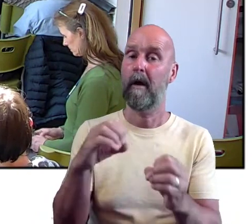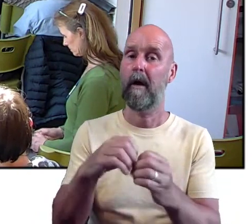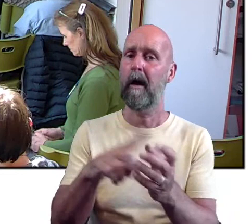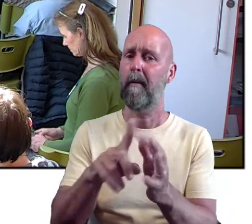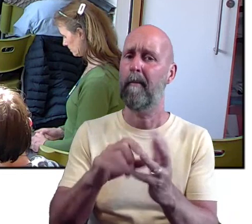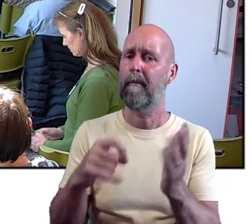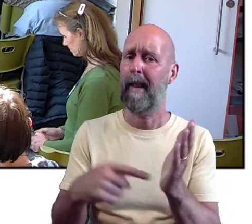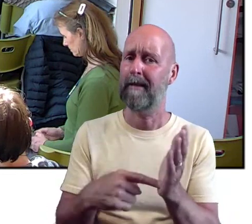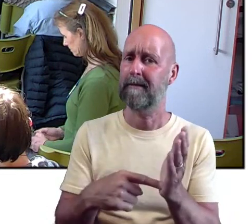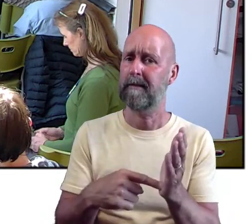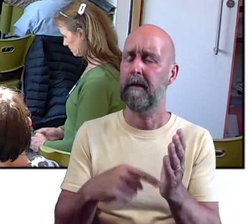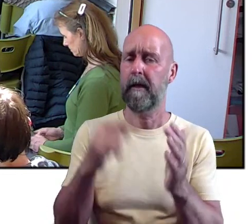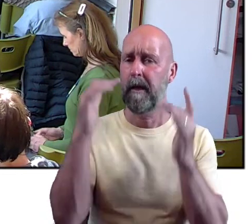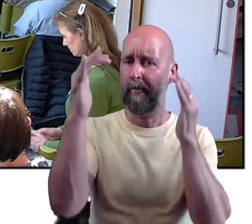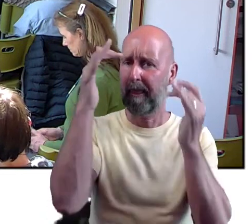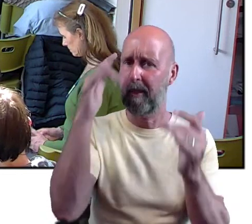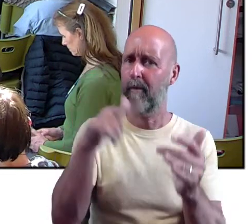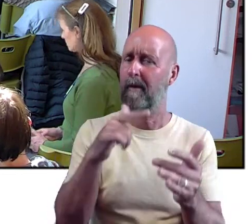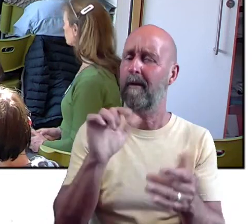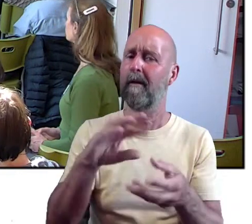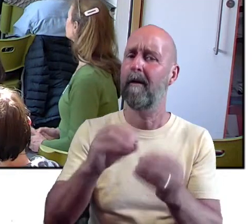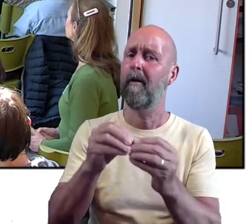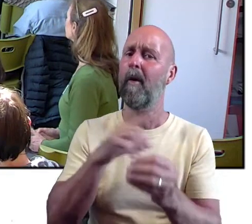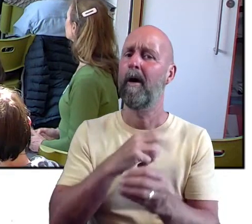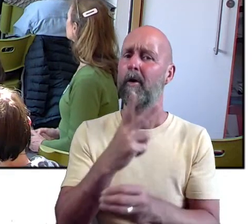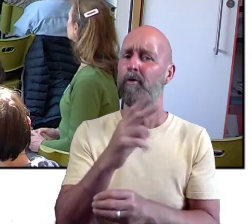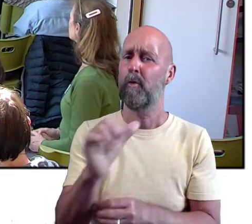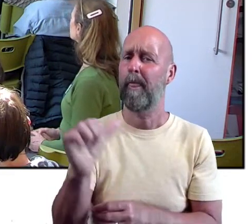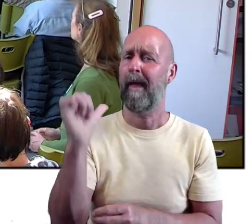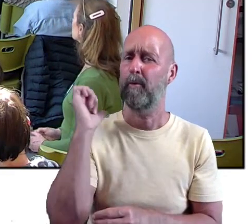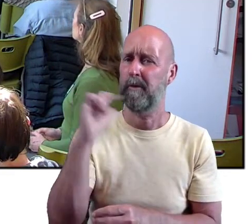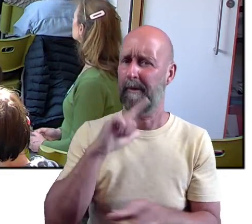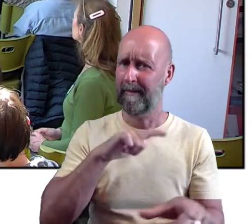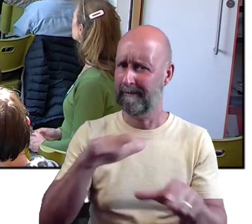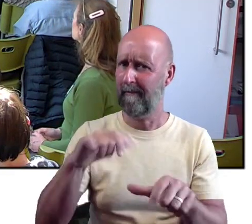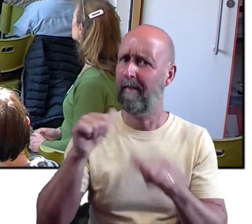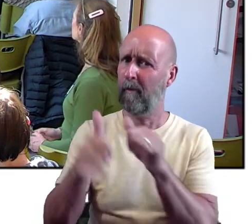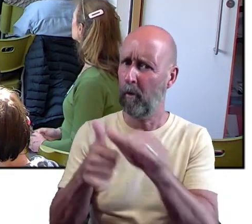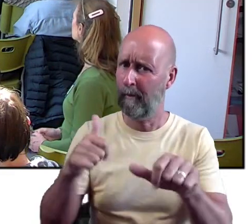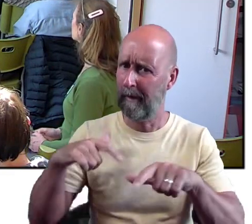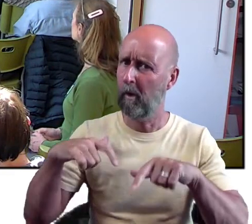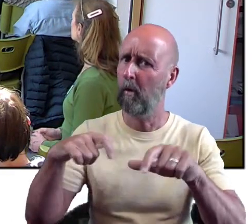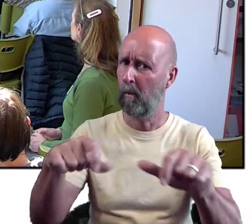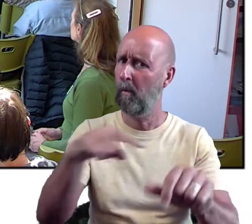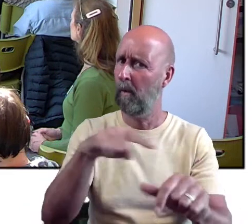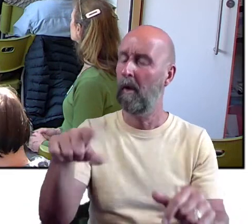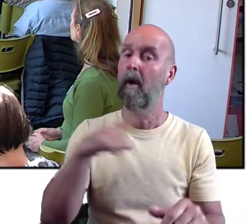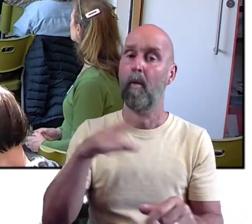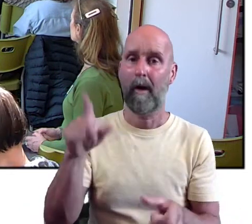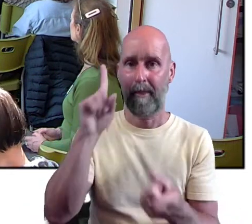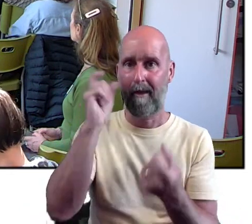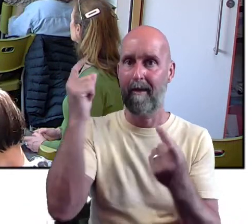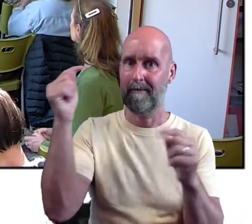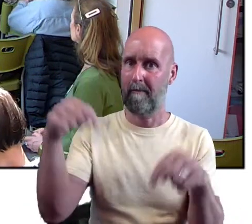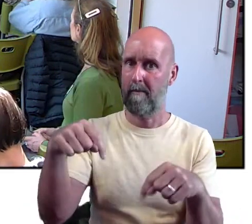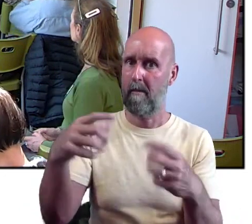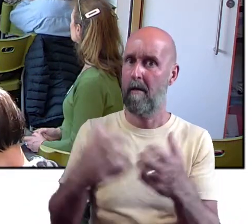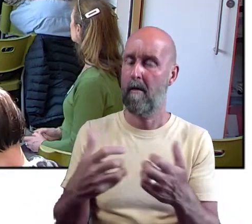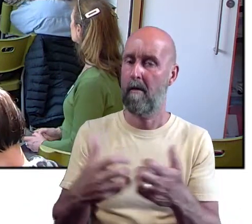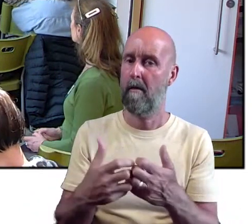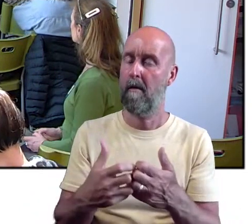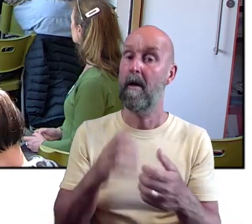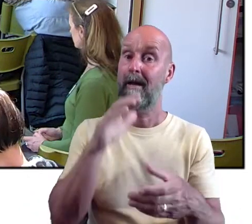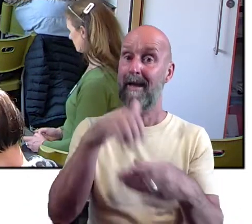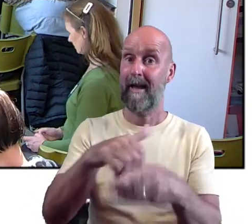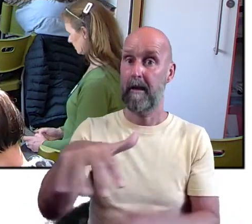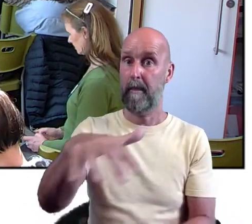in the space in like the sort of early 2000s, and well, they're still going today as well. But yeah, they really took that idea of like yeah, being in a place and